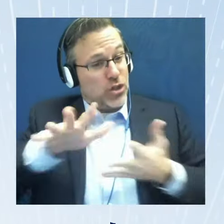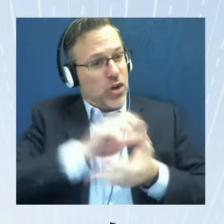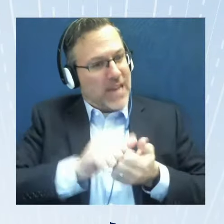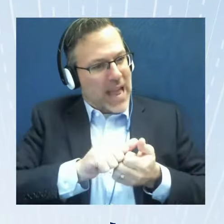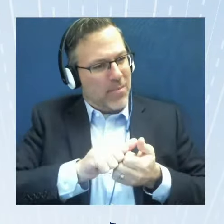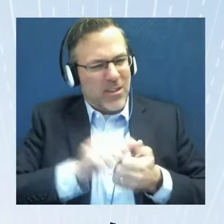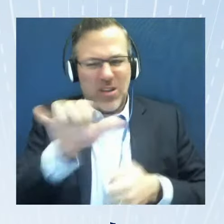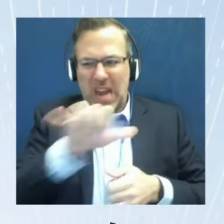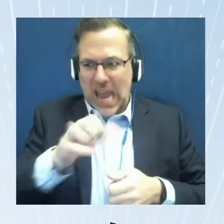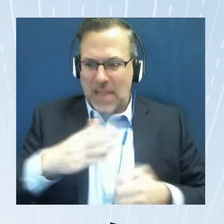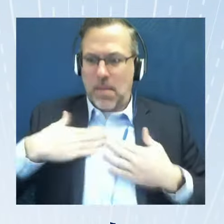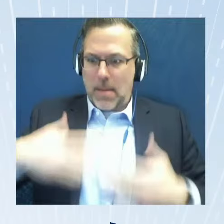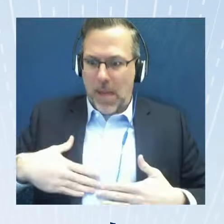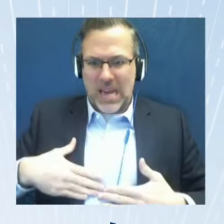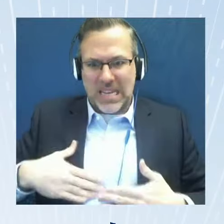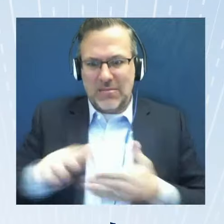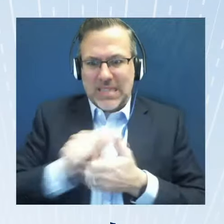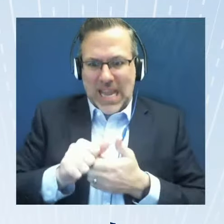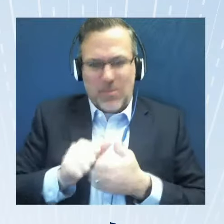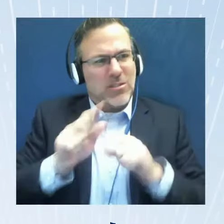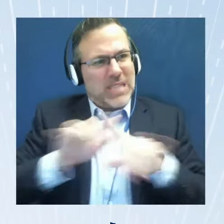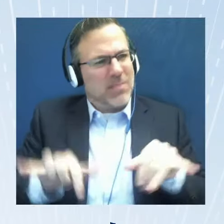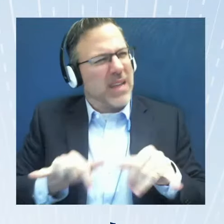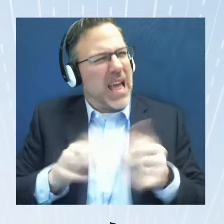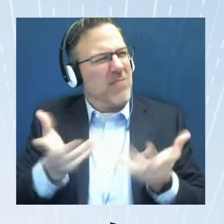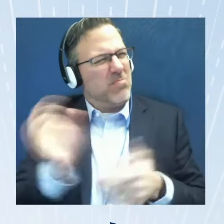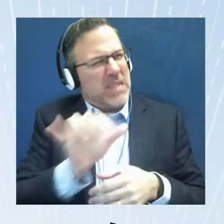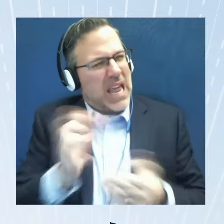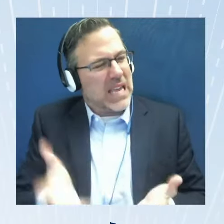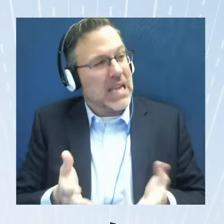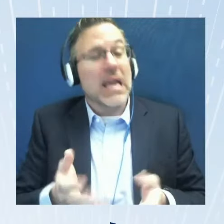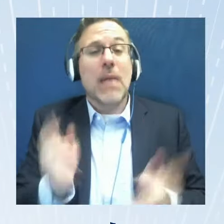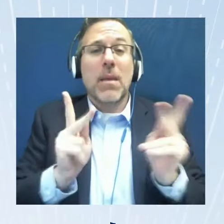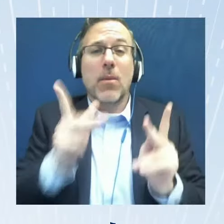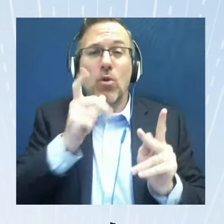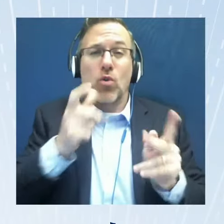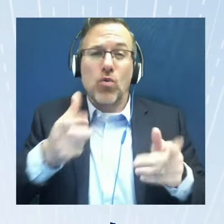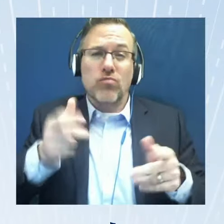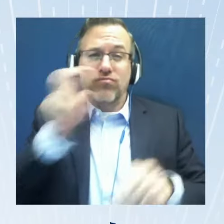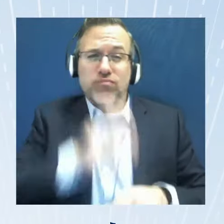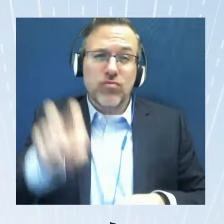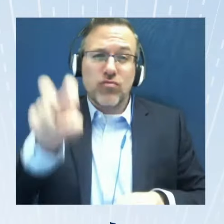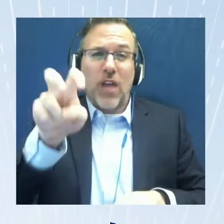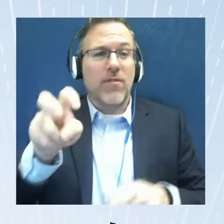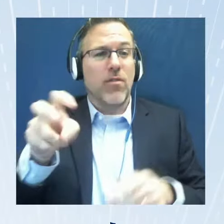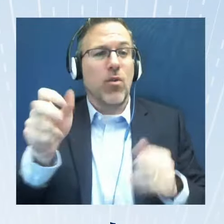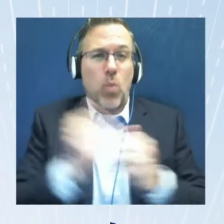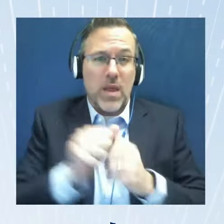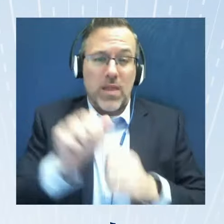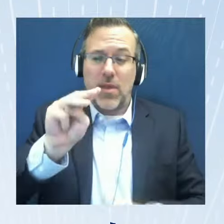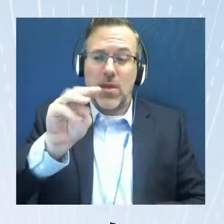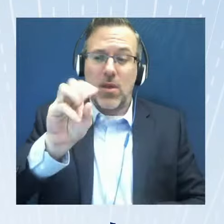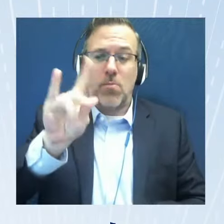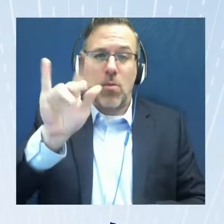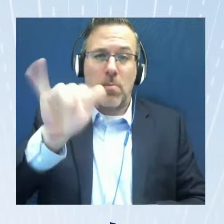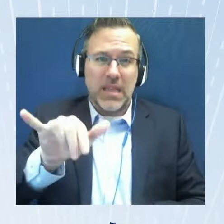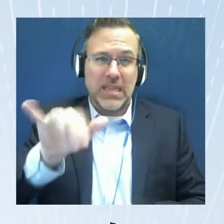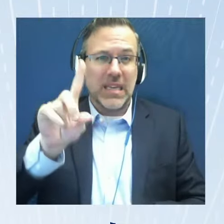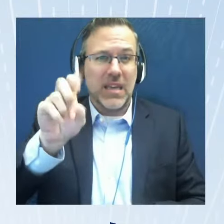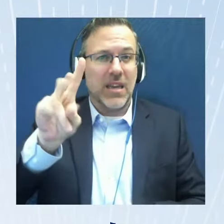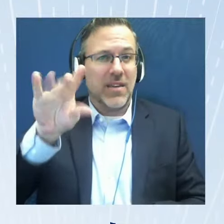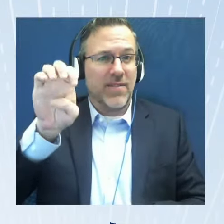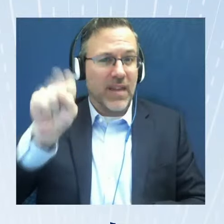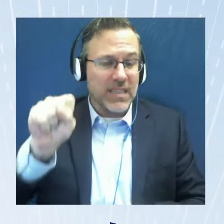is critically important. People who travel with mobility devices deserve better, and under this rule, once it's